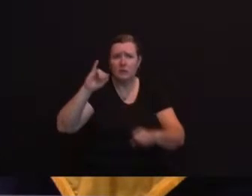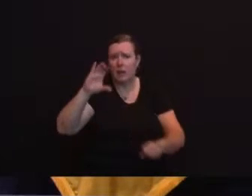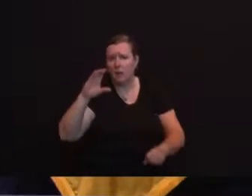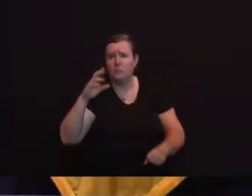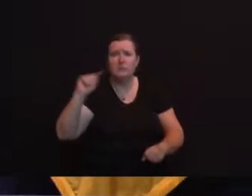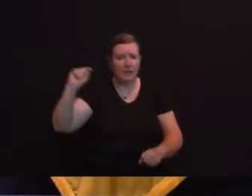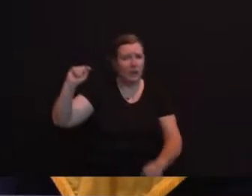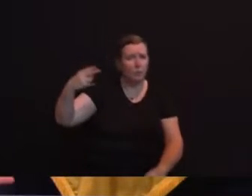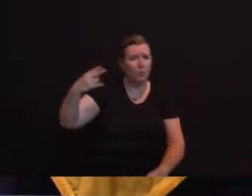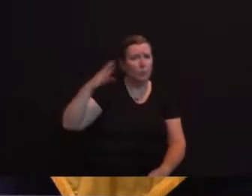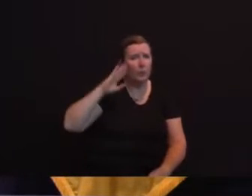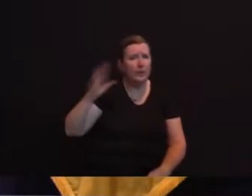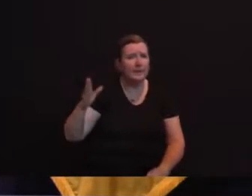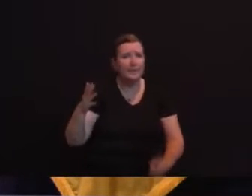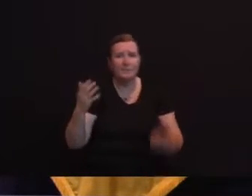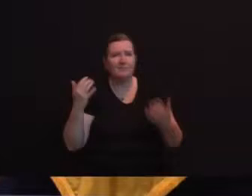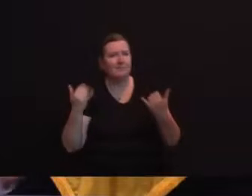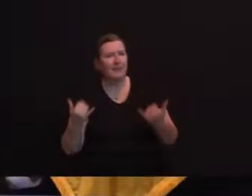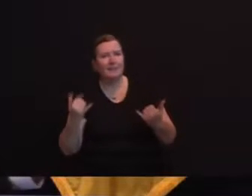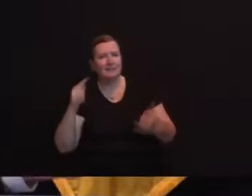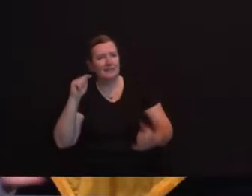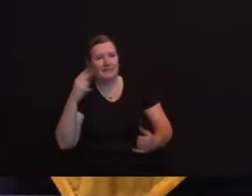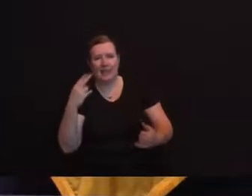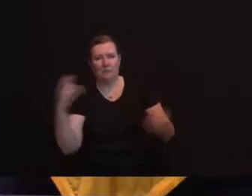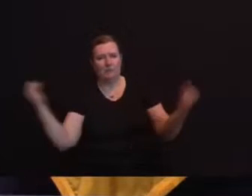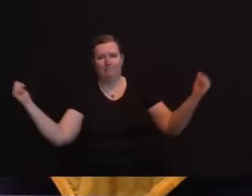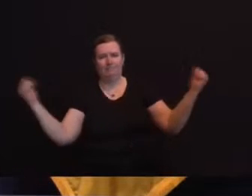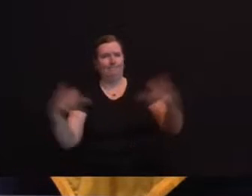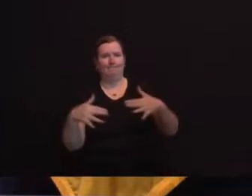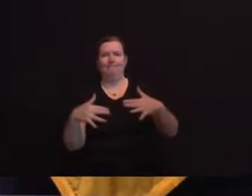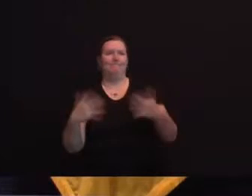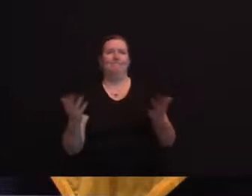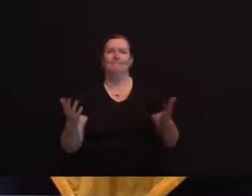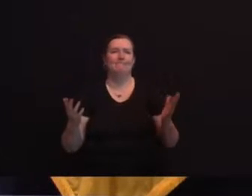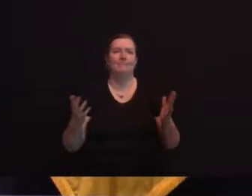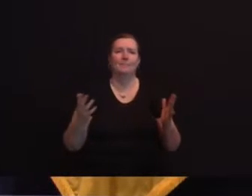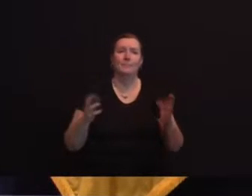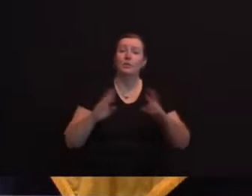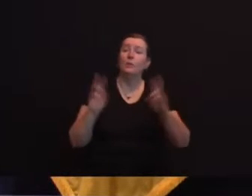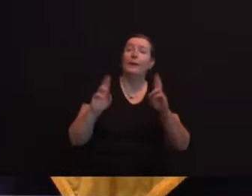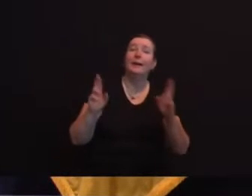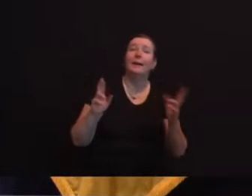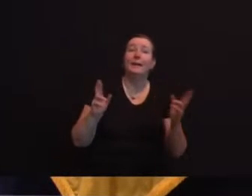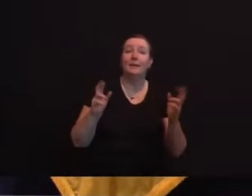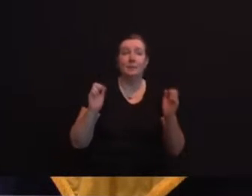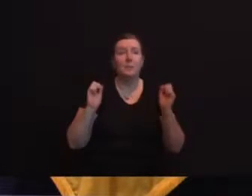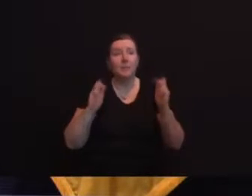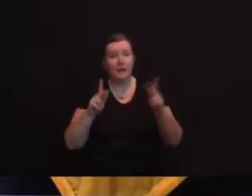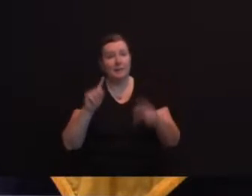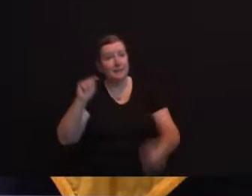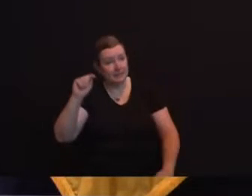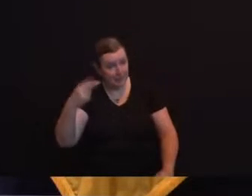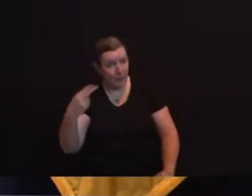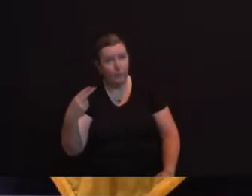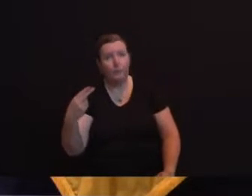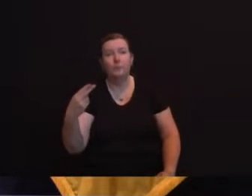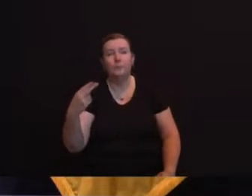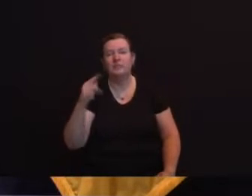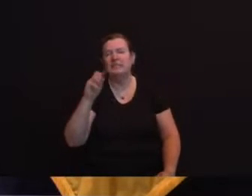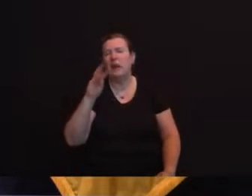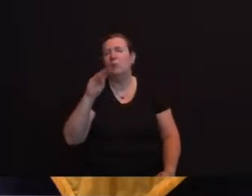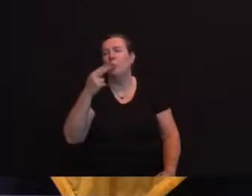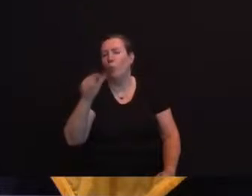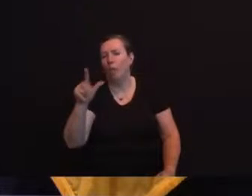town halls. But when we get back to doing them, why don't we do one on public health in Jersey City in Kabili's honor. Thank you,